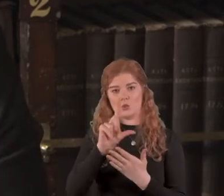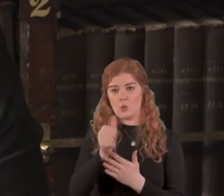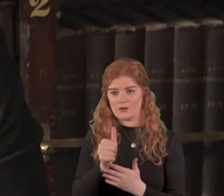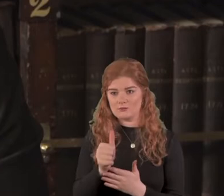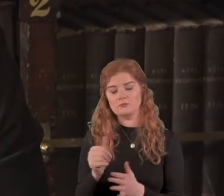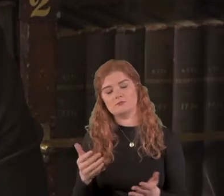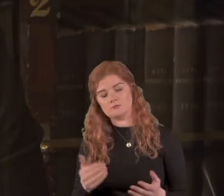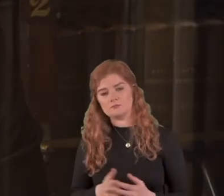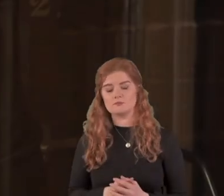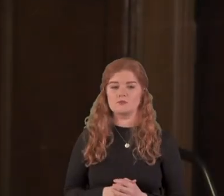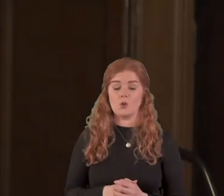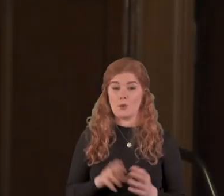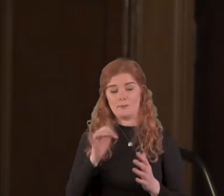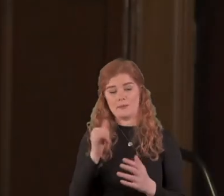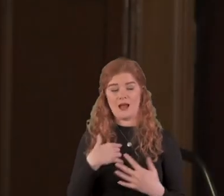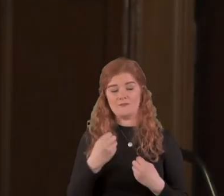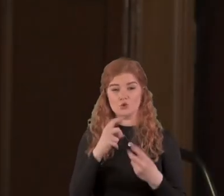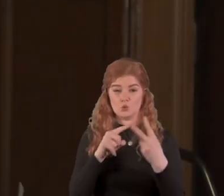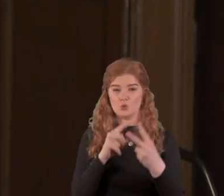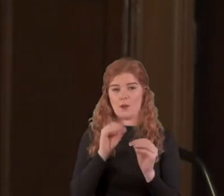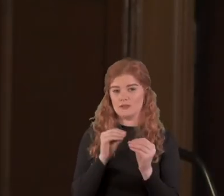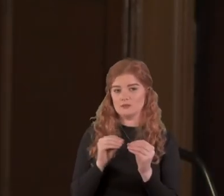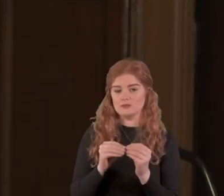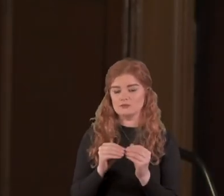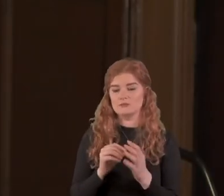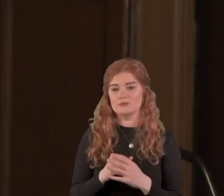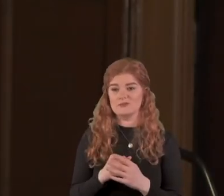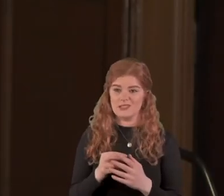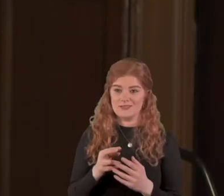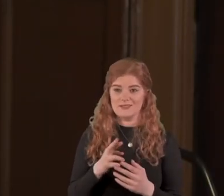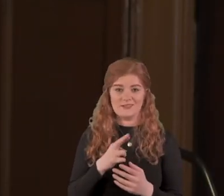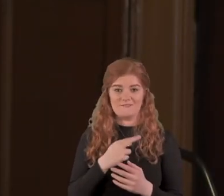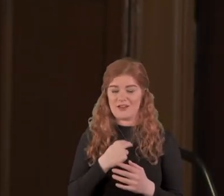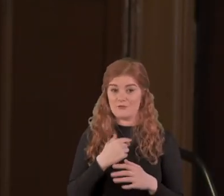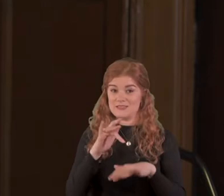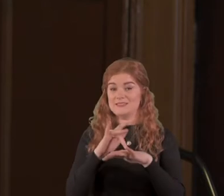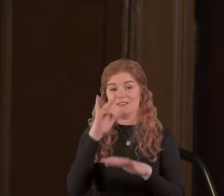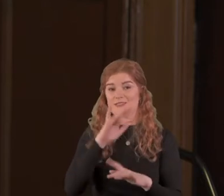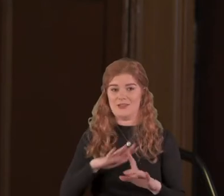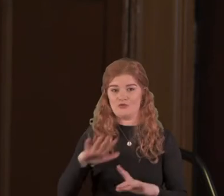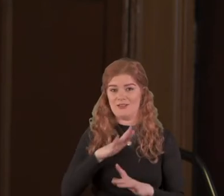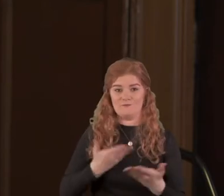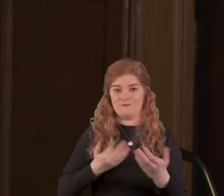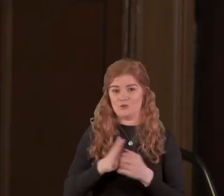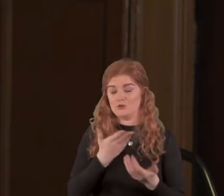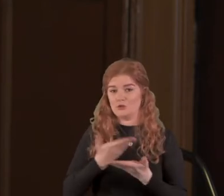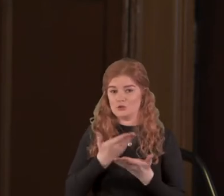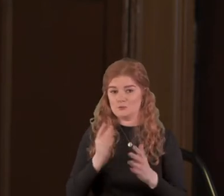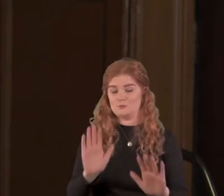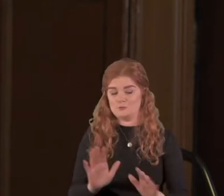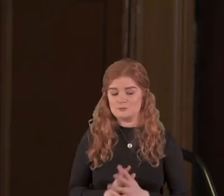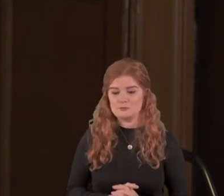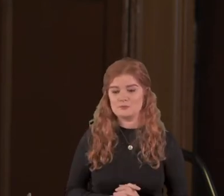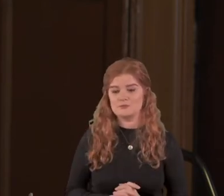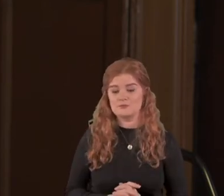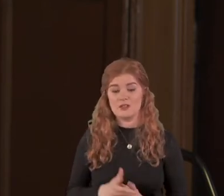1921? Well, perhaps two comments. I mean, and this is, you know, very, very delicate ground. But, you know,